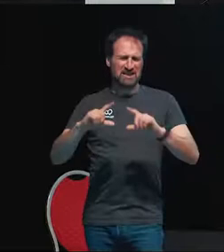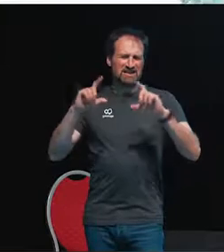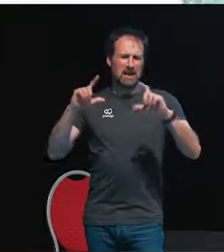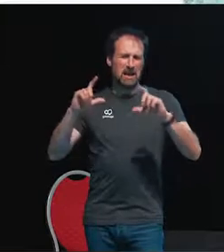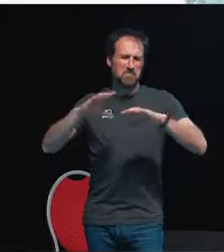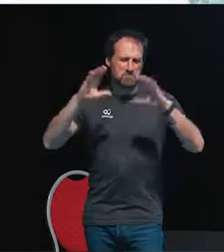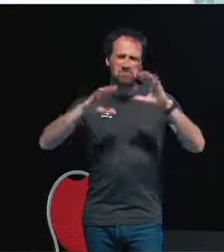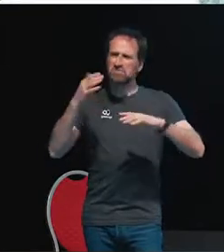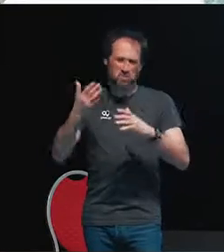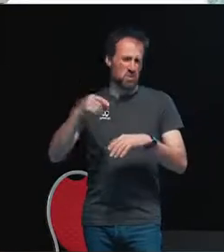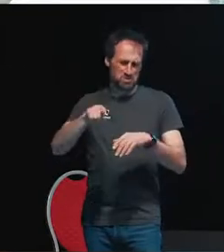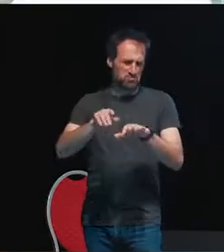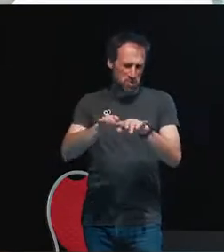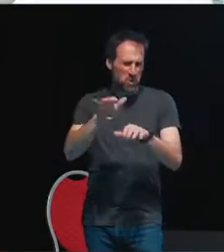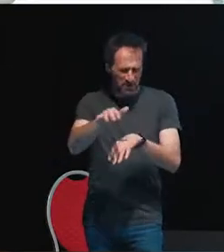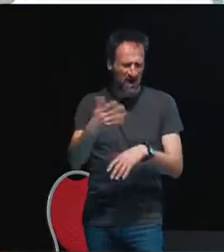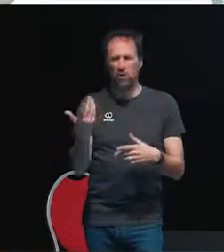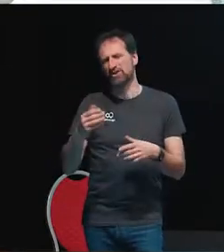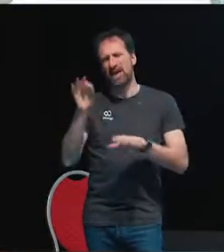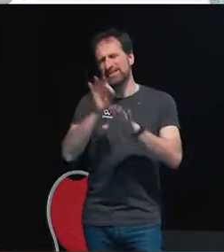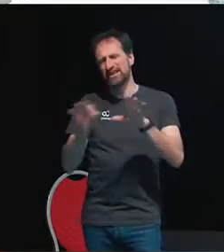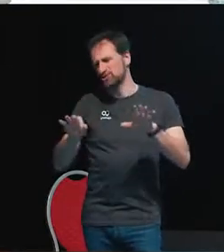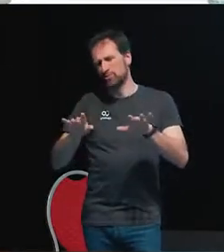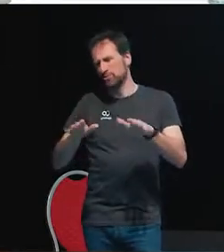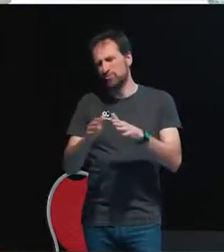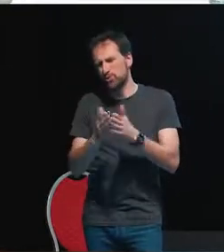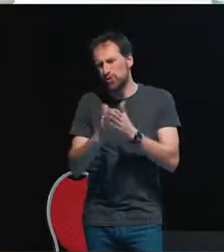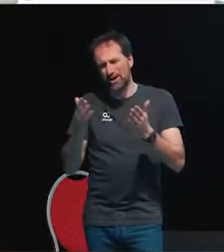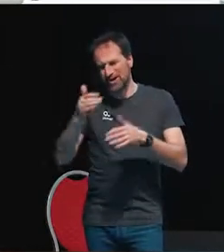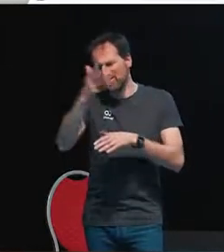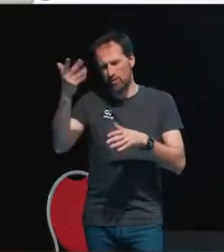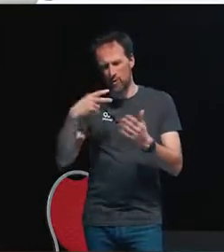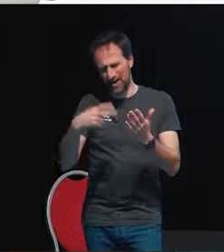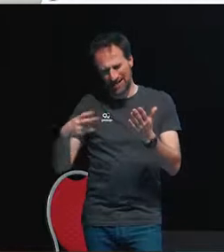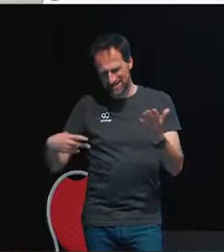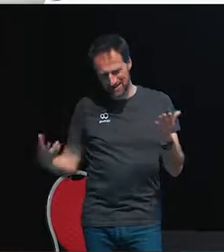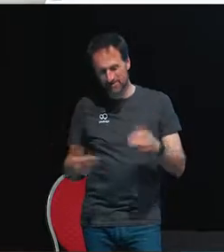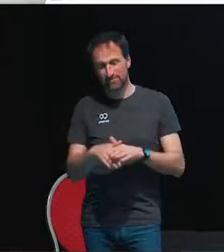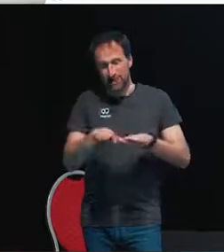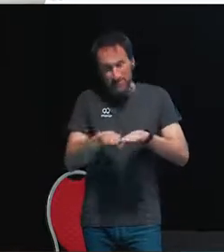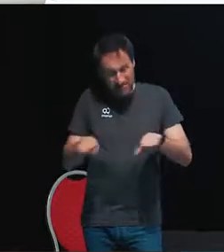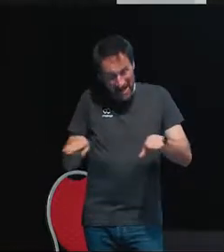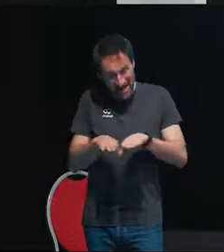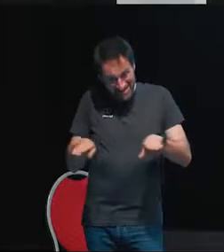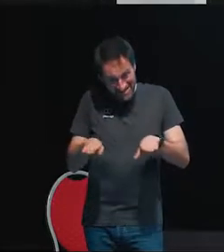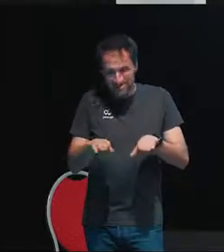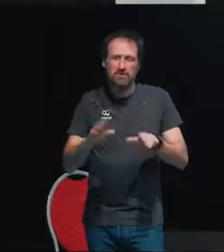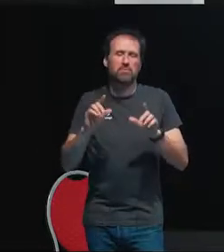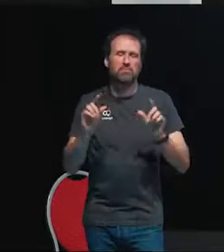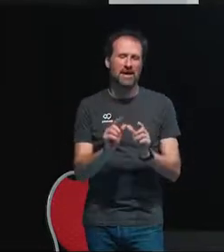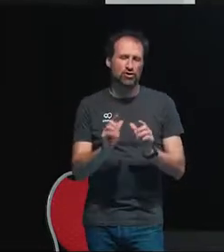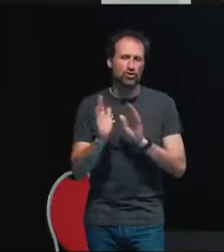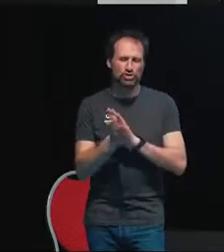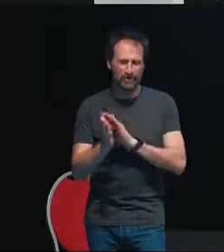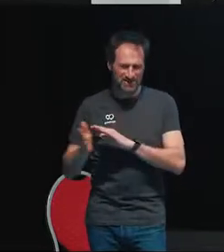something like this or maybe you've read it in an architecture book at some point the base of your diagram it begins with your microservices writes